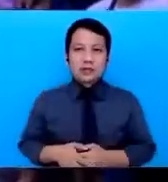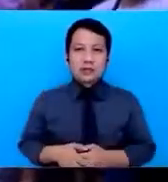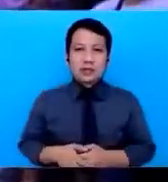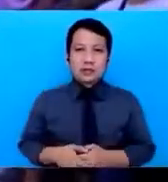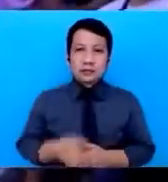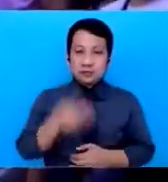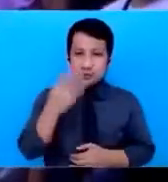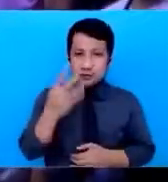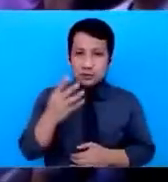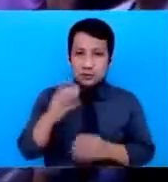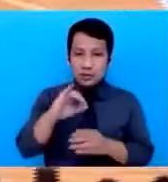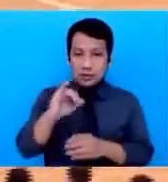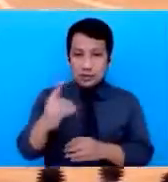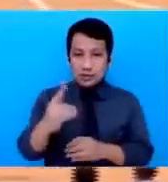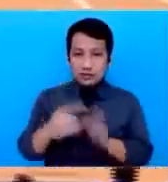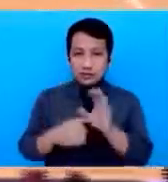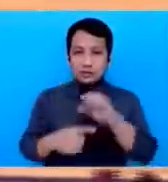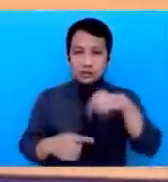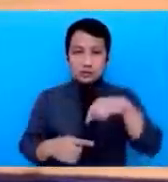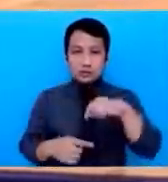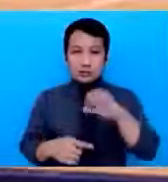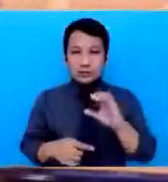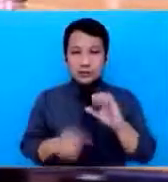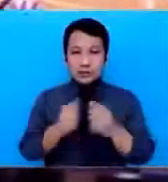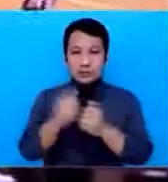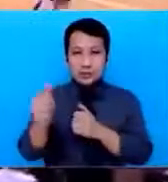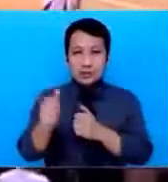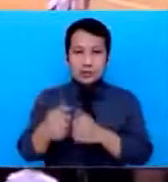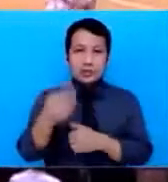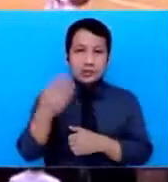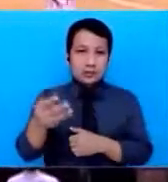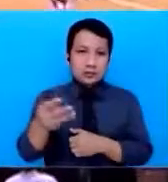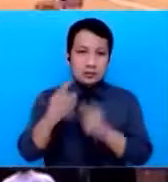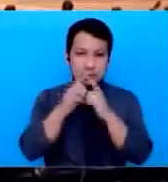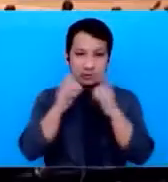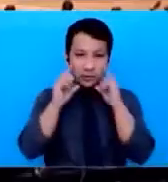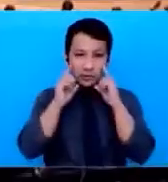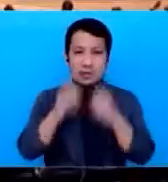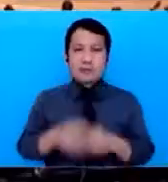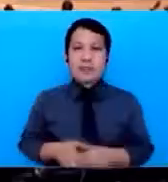valid ID, QC pass at dapat naka-face mask.